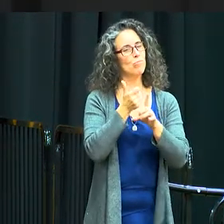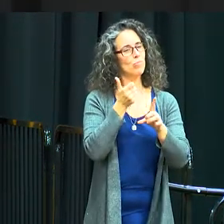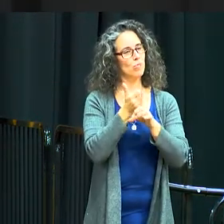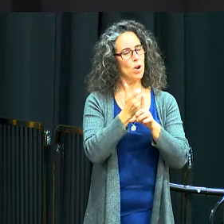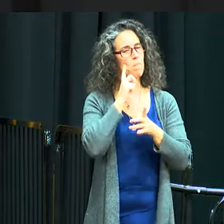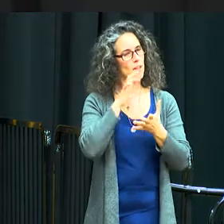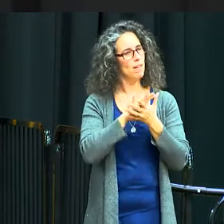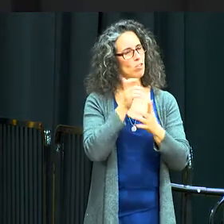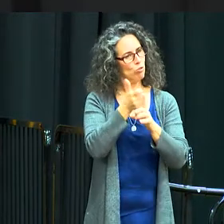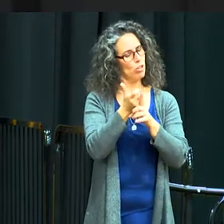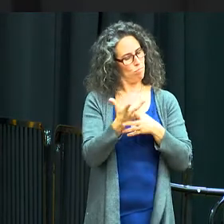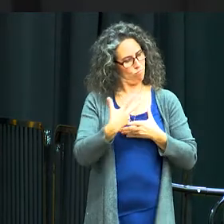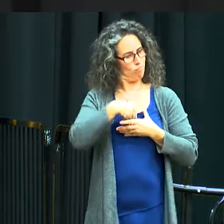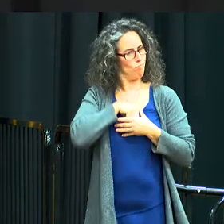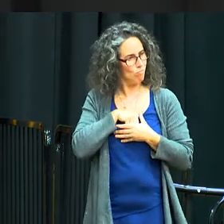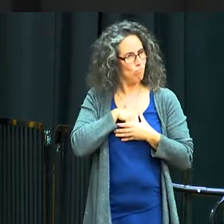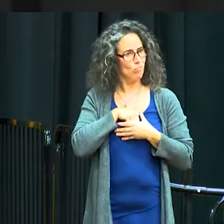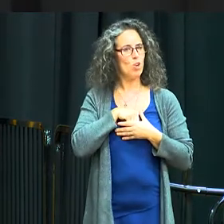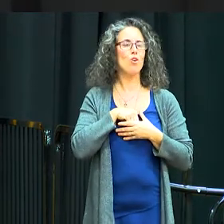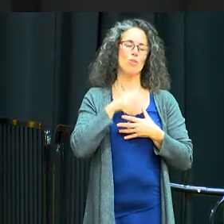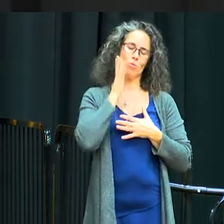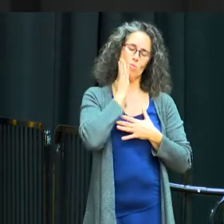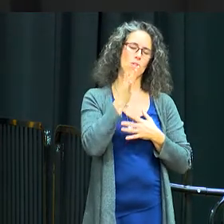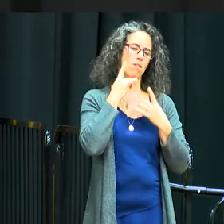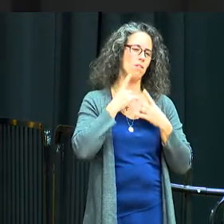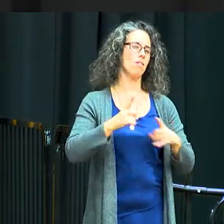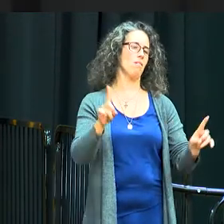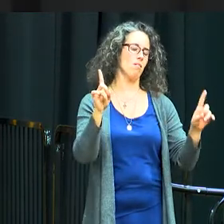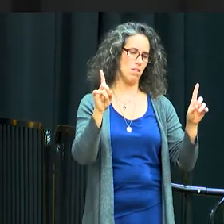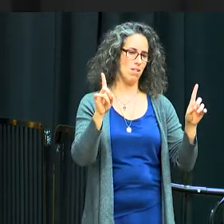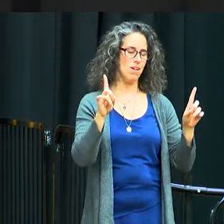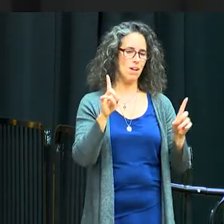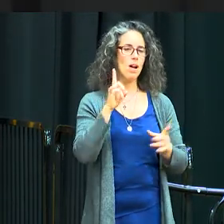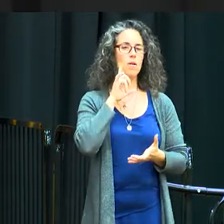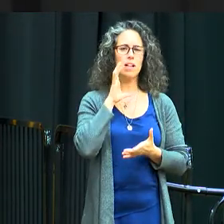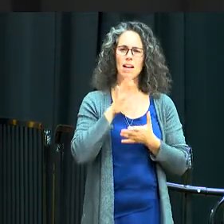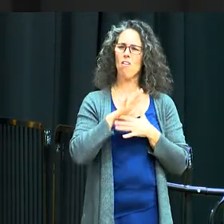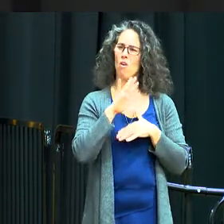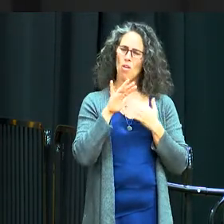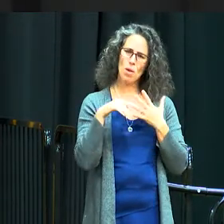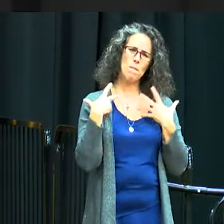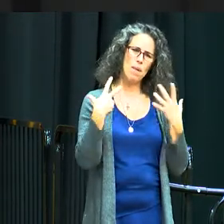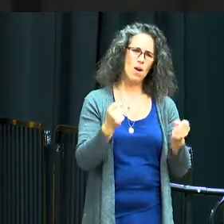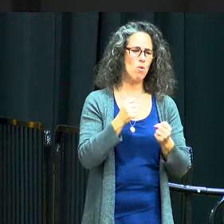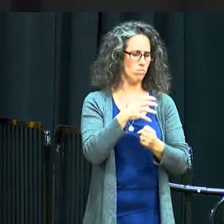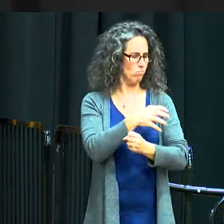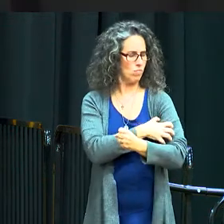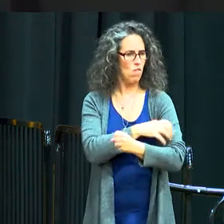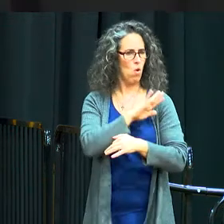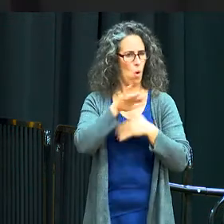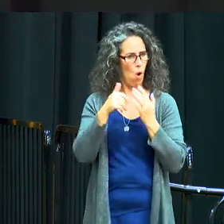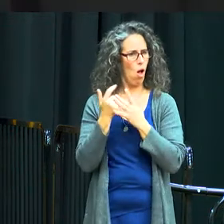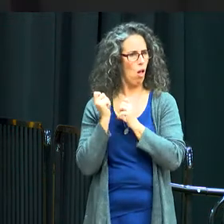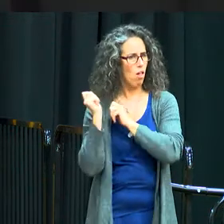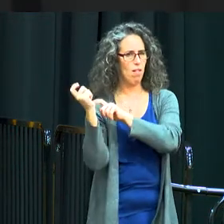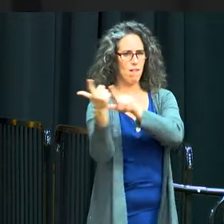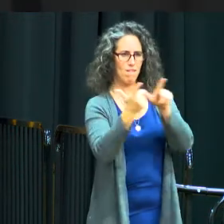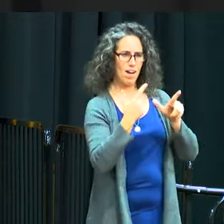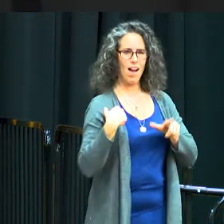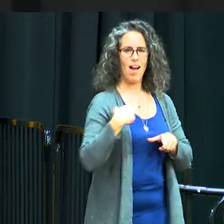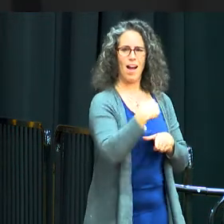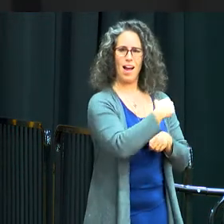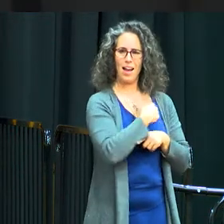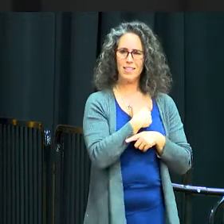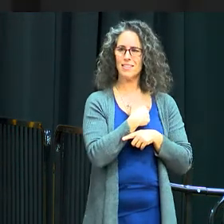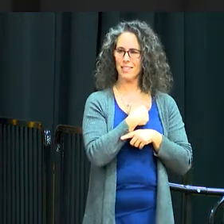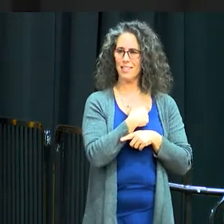unstoppable. And just think and imagine the power of all of us, more than 500 unstoppable graduates,